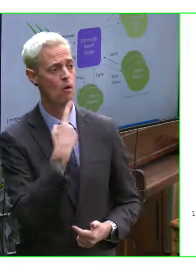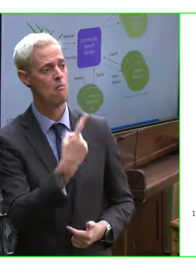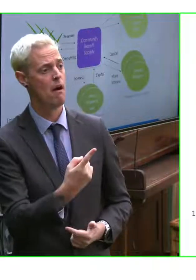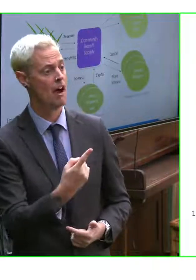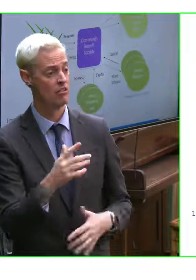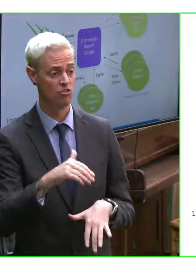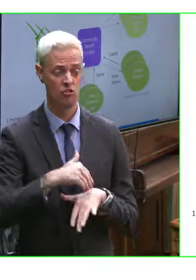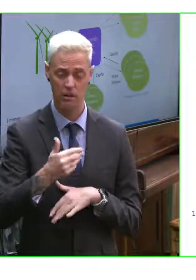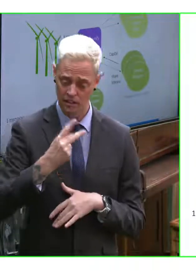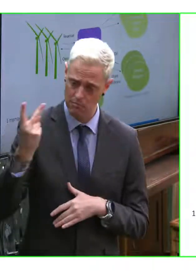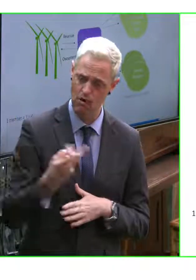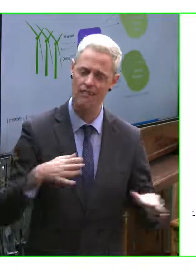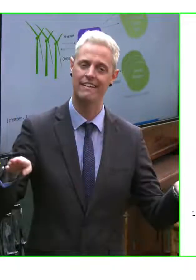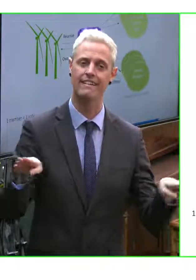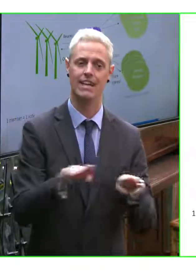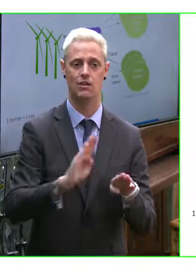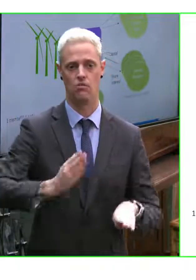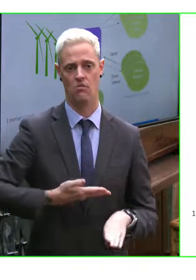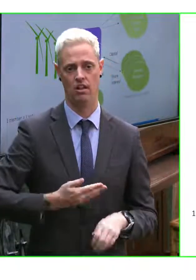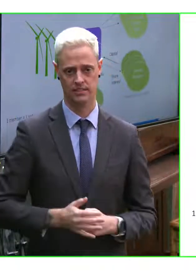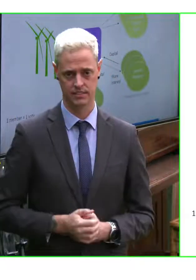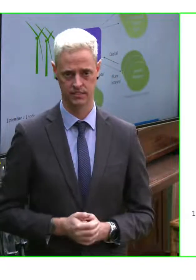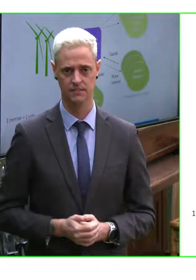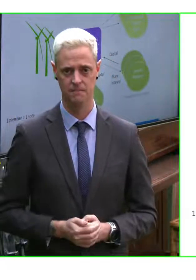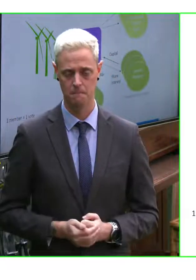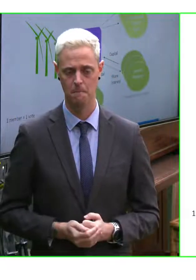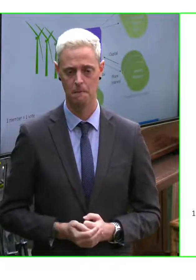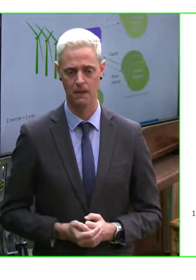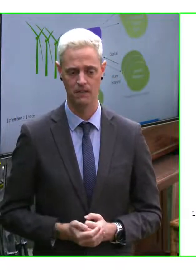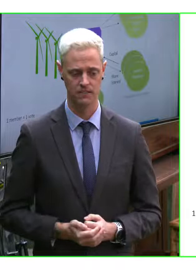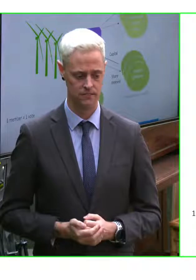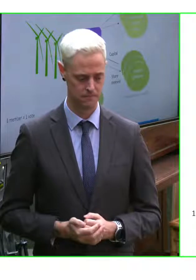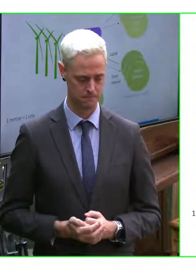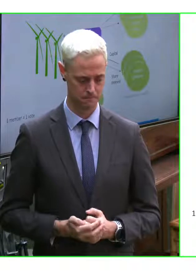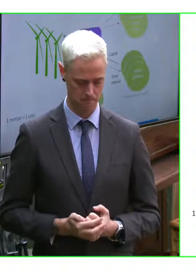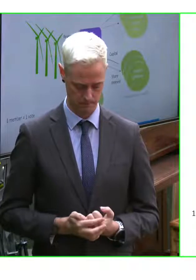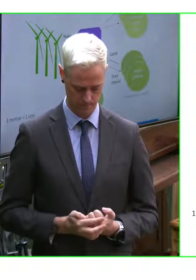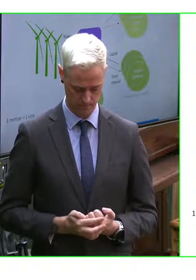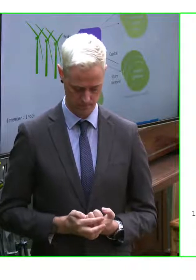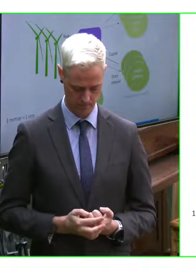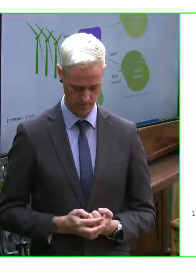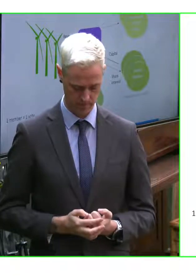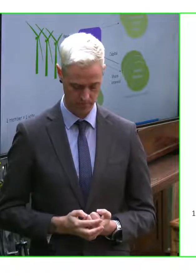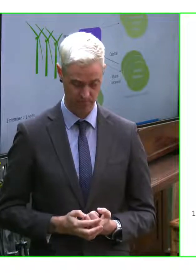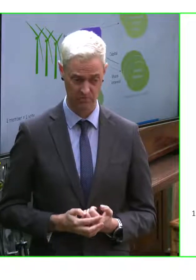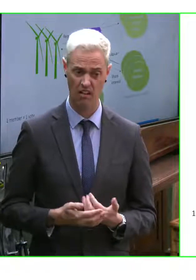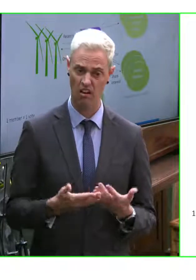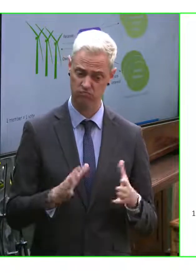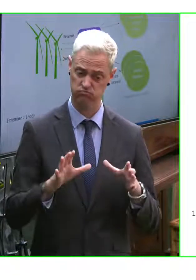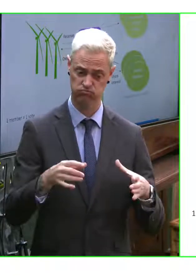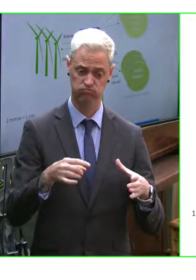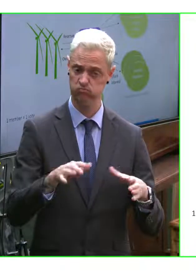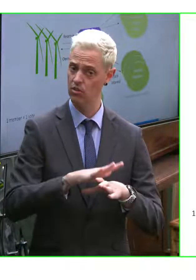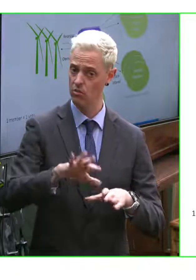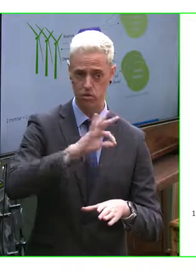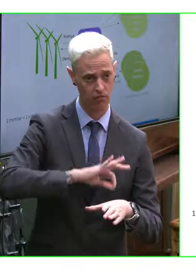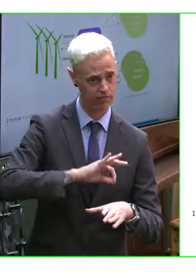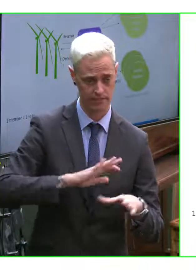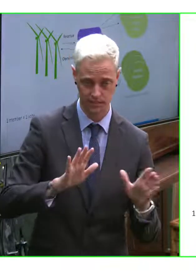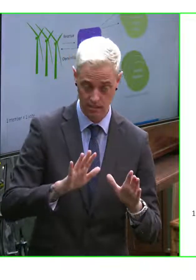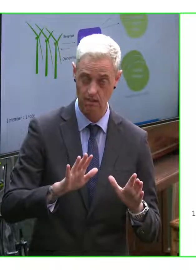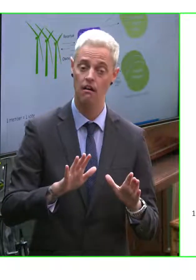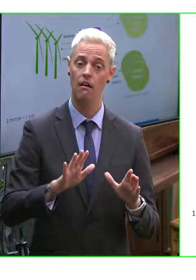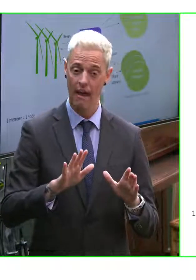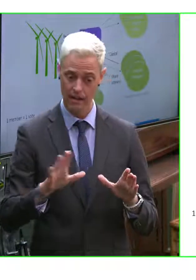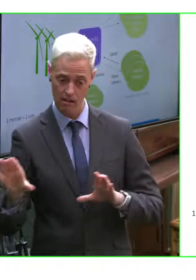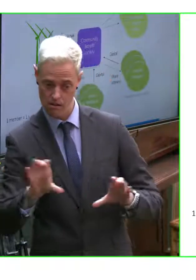shares, you have equal voting rights. And it is also it's not for profit, so any surplus goes